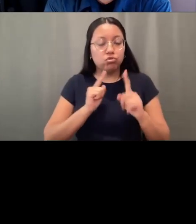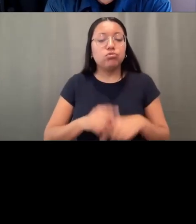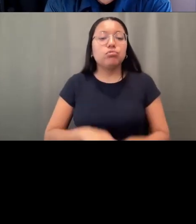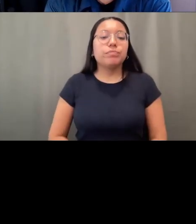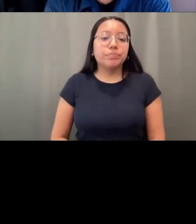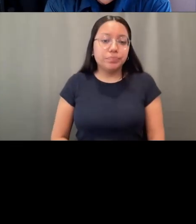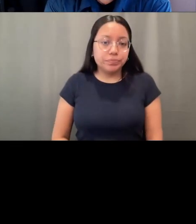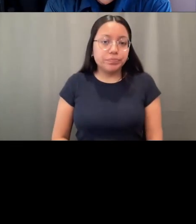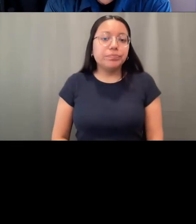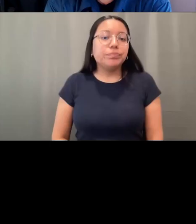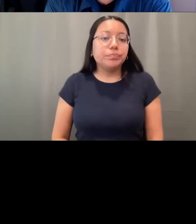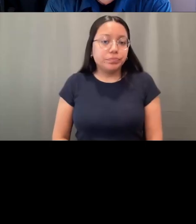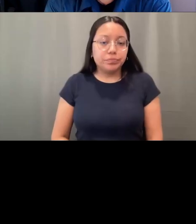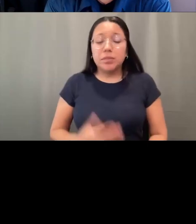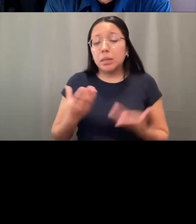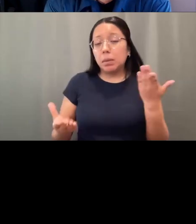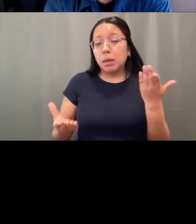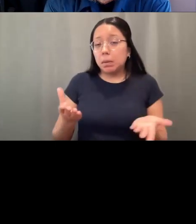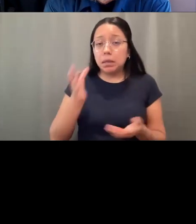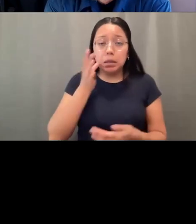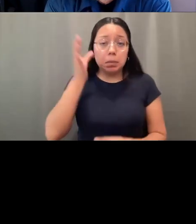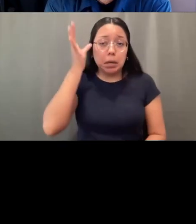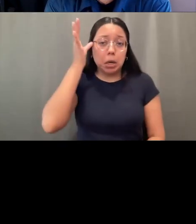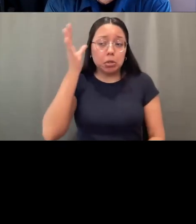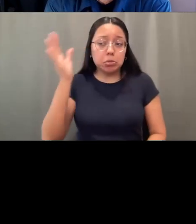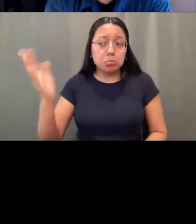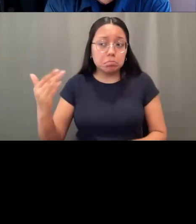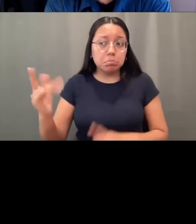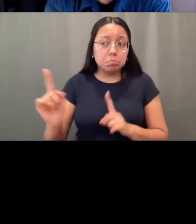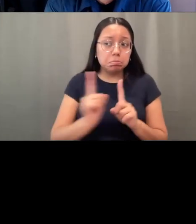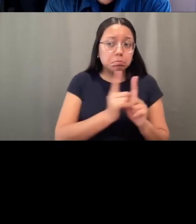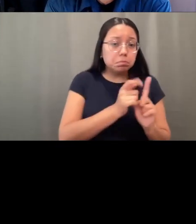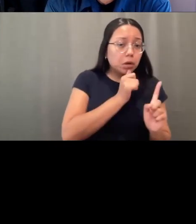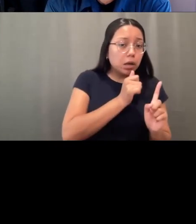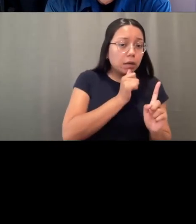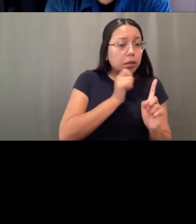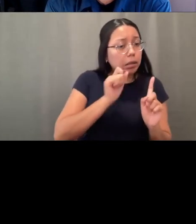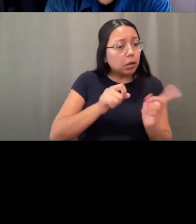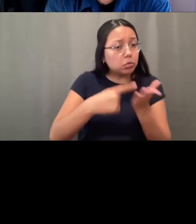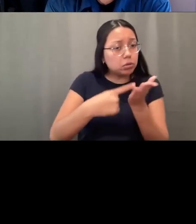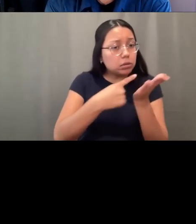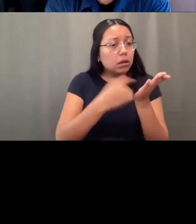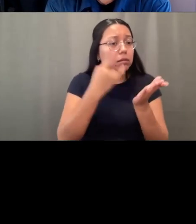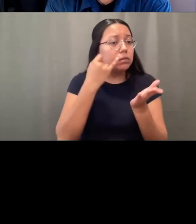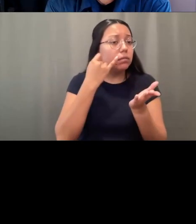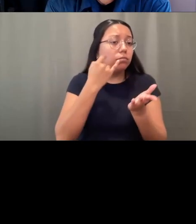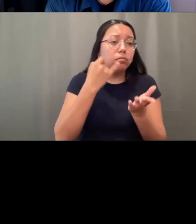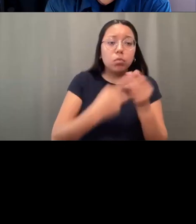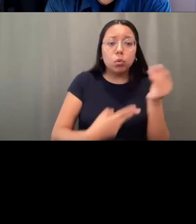Maybe if the parents pulled them aside and said, "Hey, let's talk about this when we're both available."